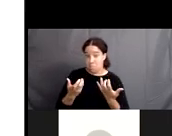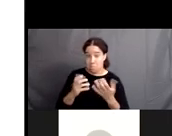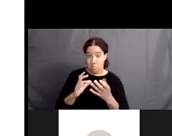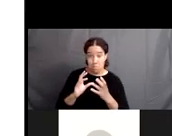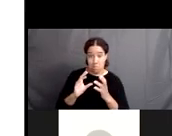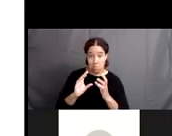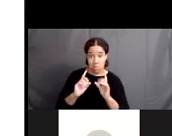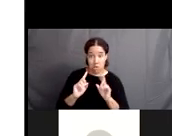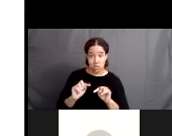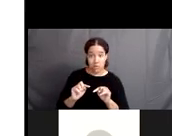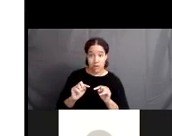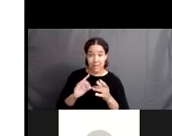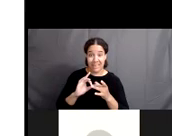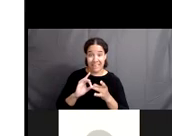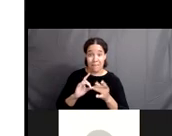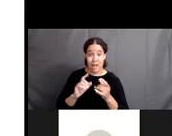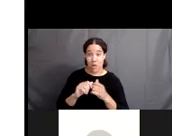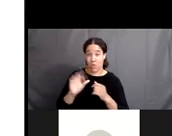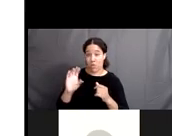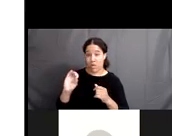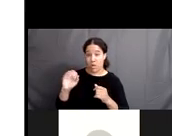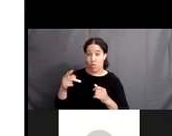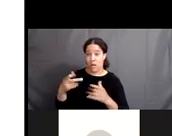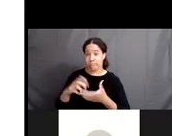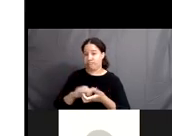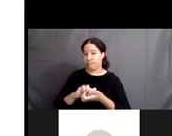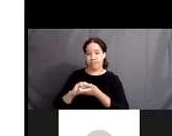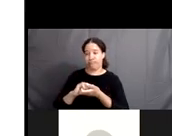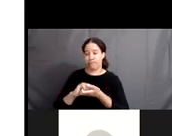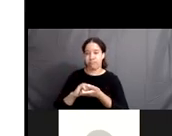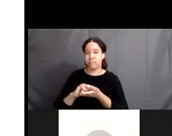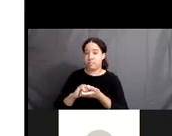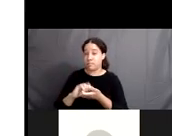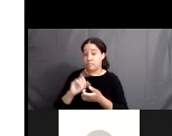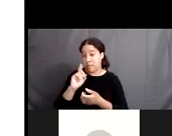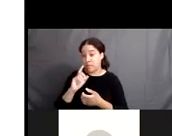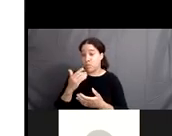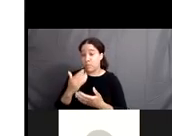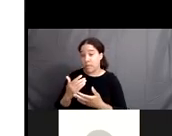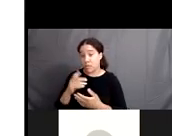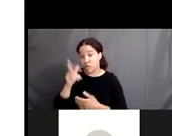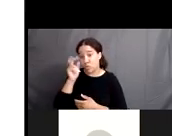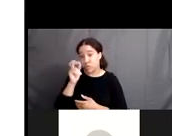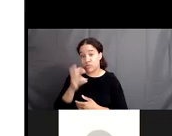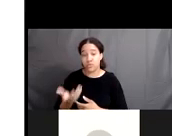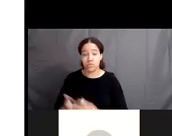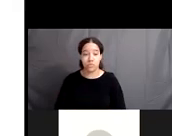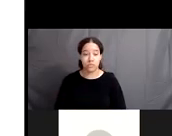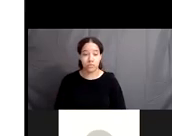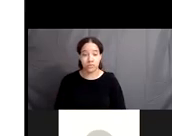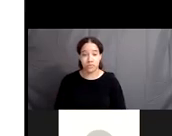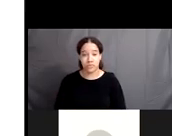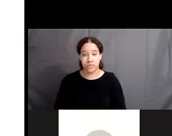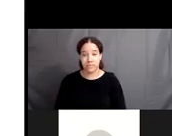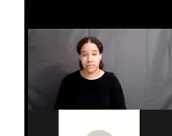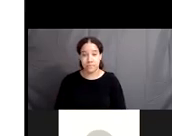the collaborativeness of that, I think it's a good thing to hear for folks.